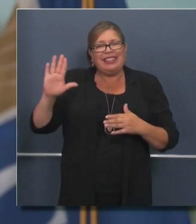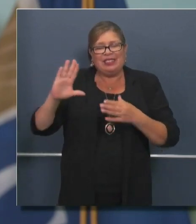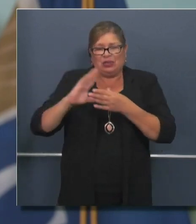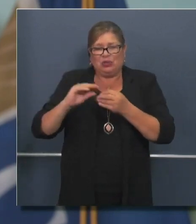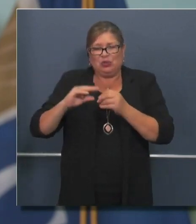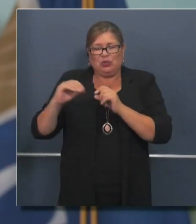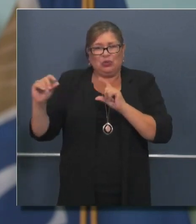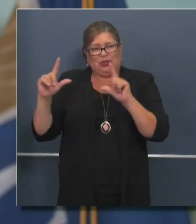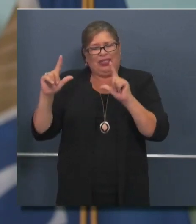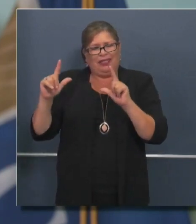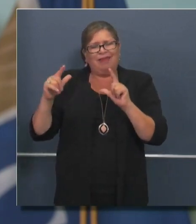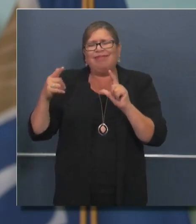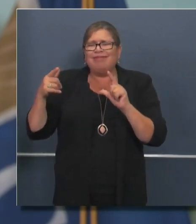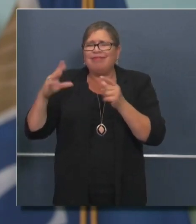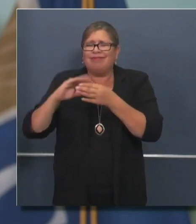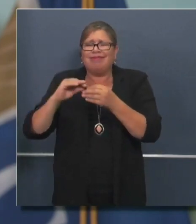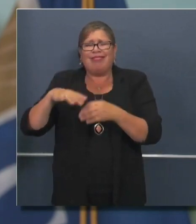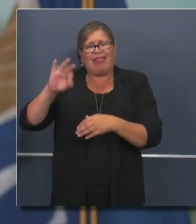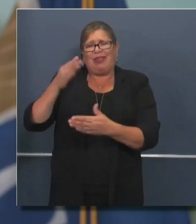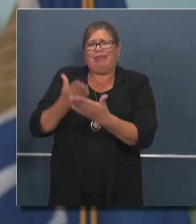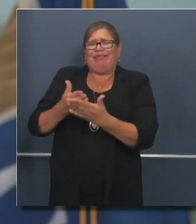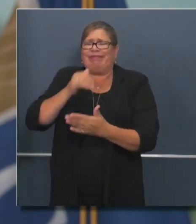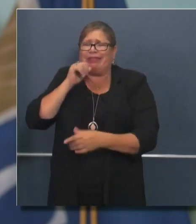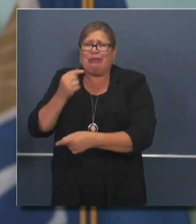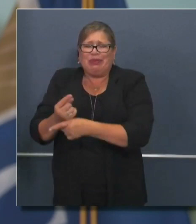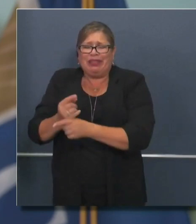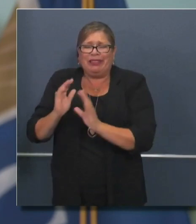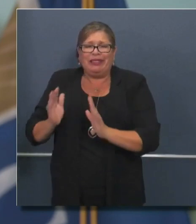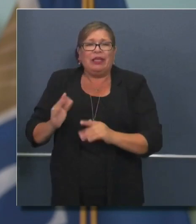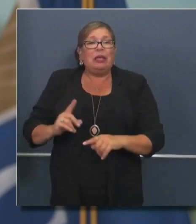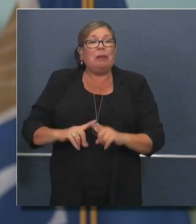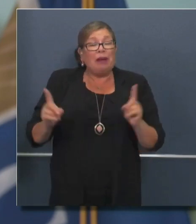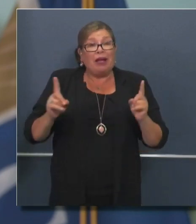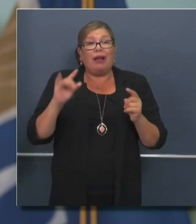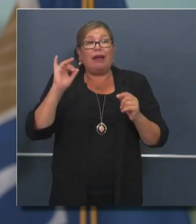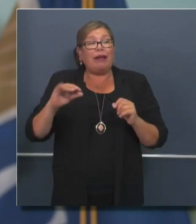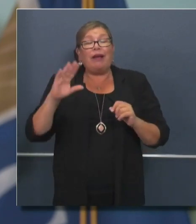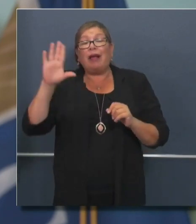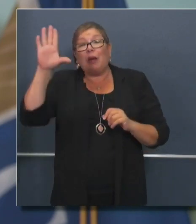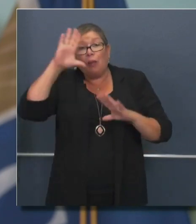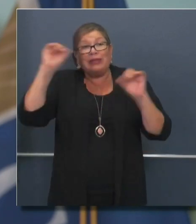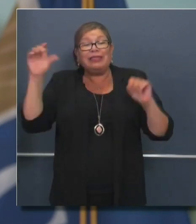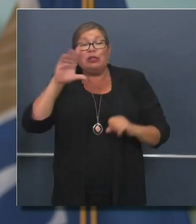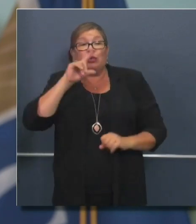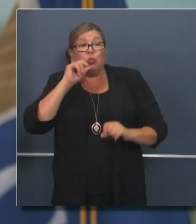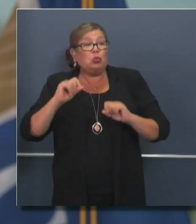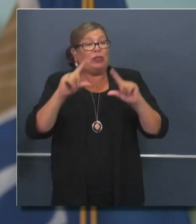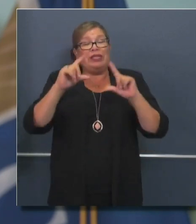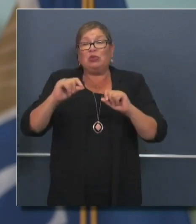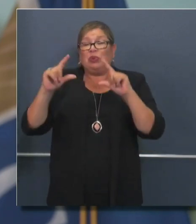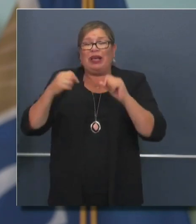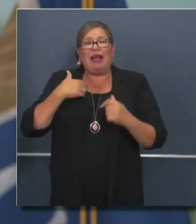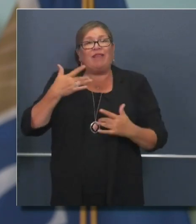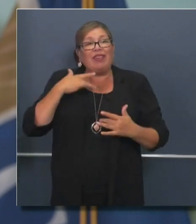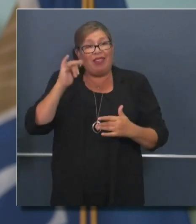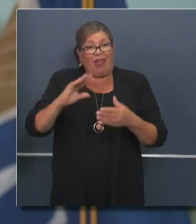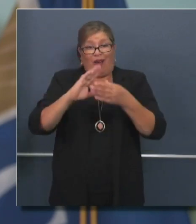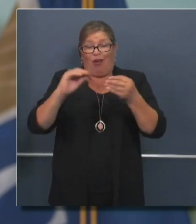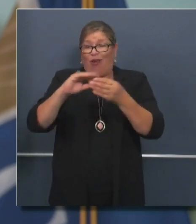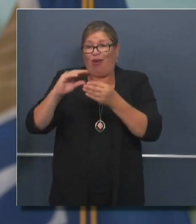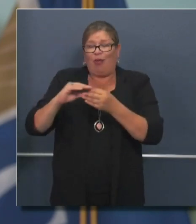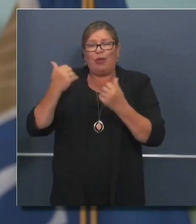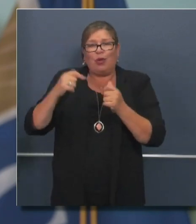was fact-checked. But beyond that, I see this as a sideshow, and my essential